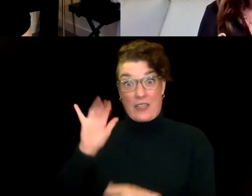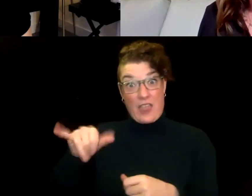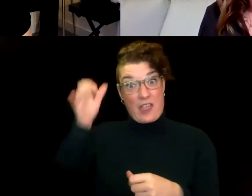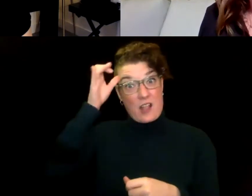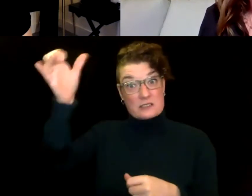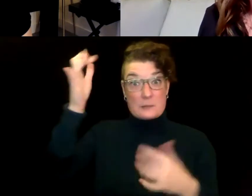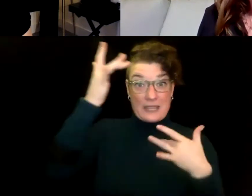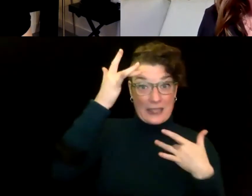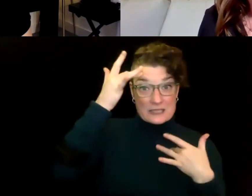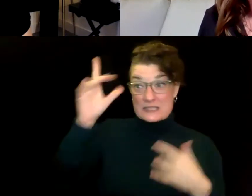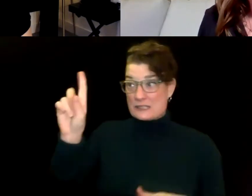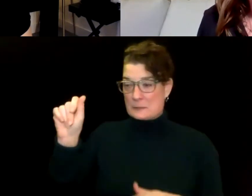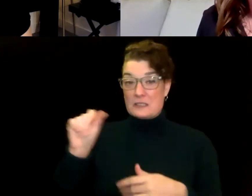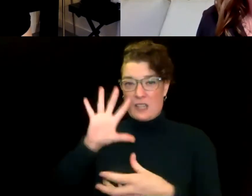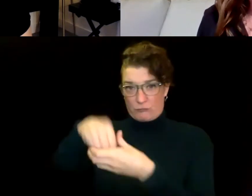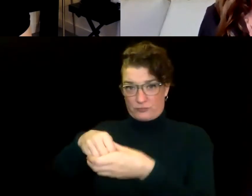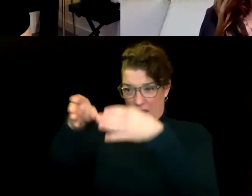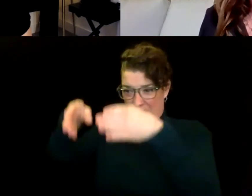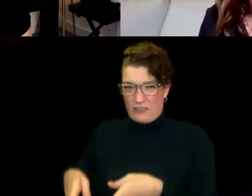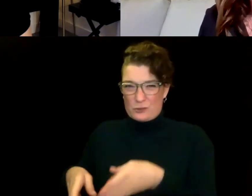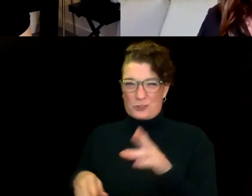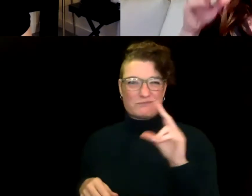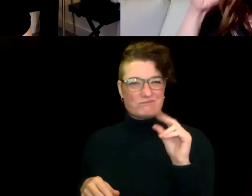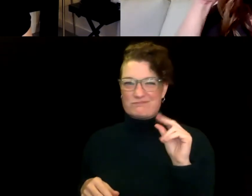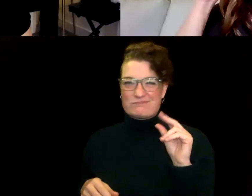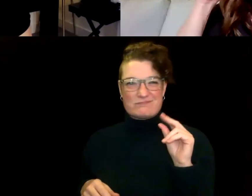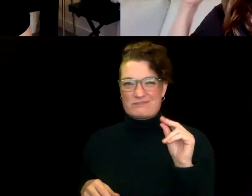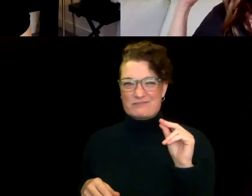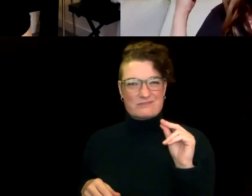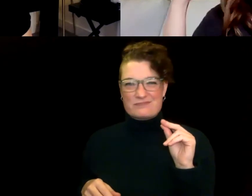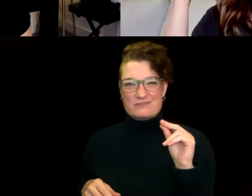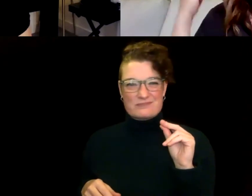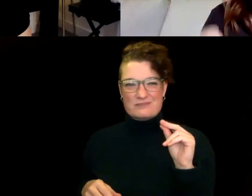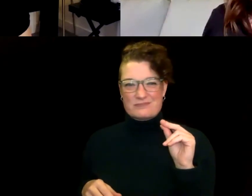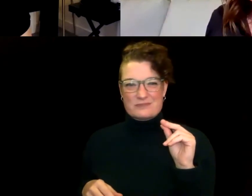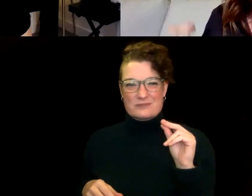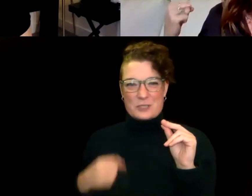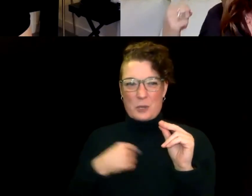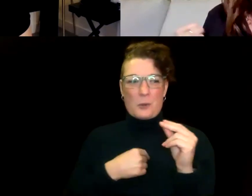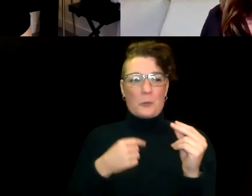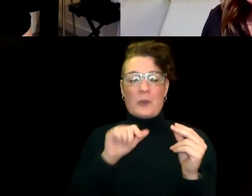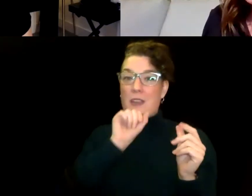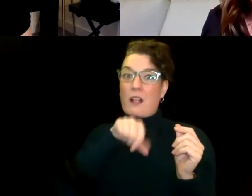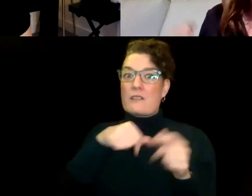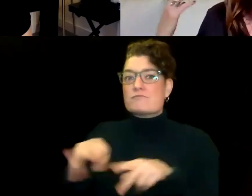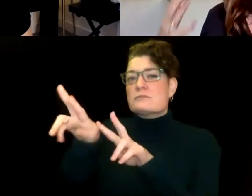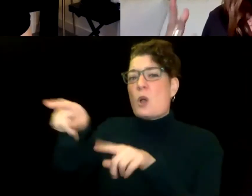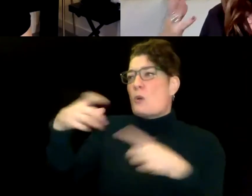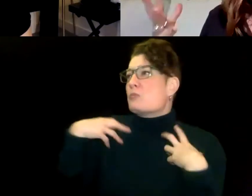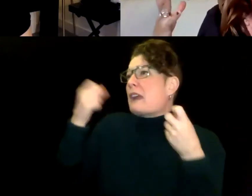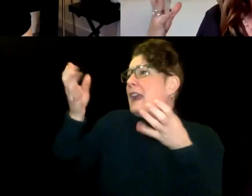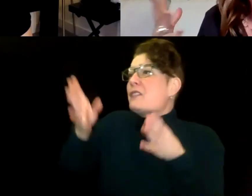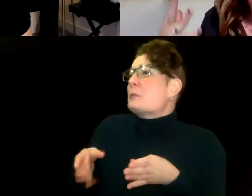are individual. That's like the narrative that we want is, you know, a brave person who survives and perseveres